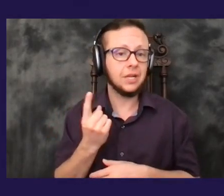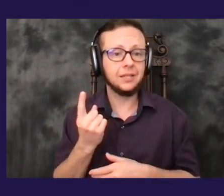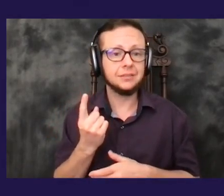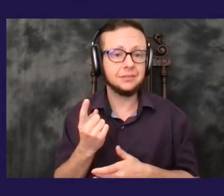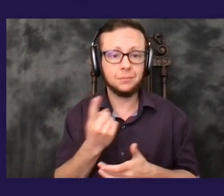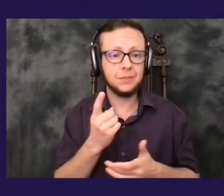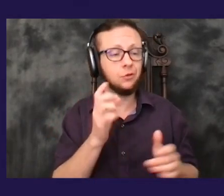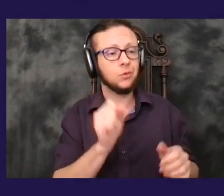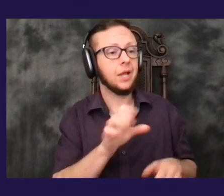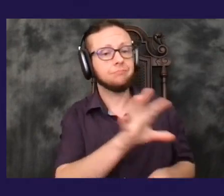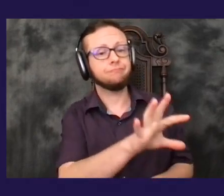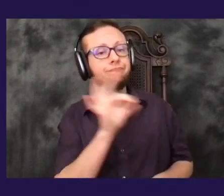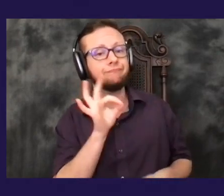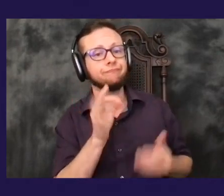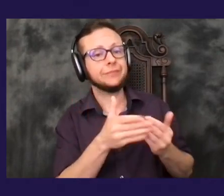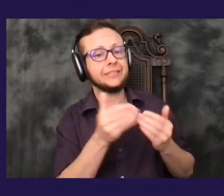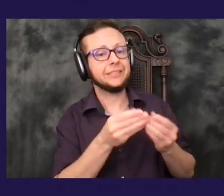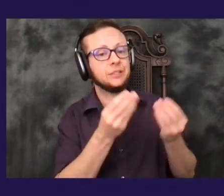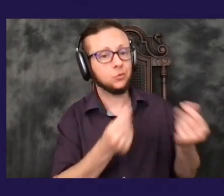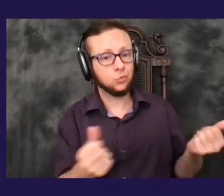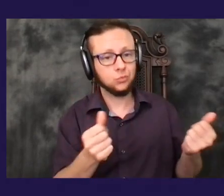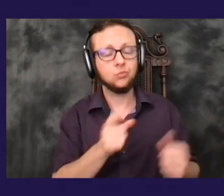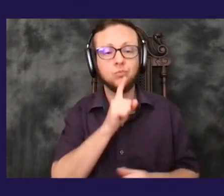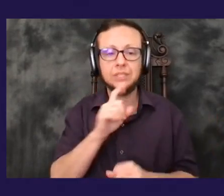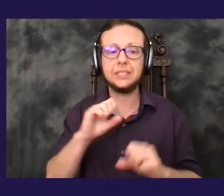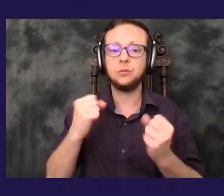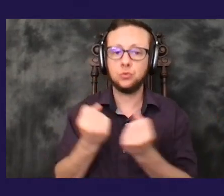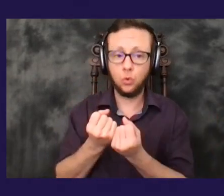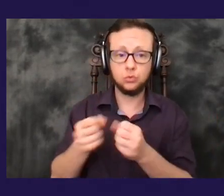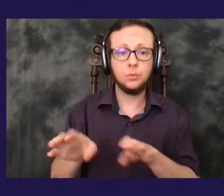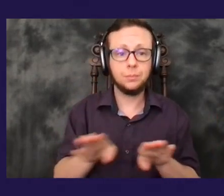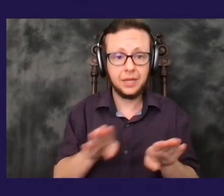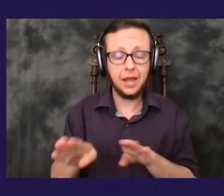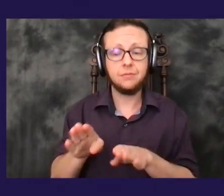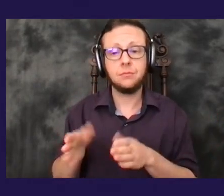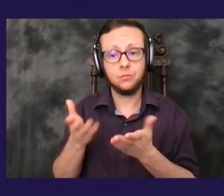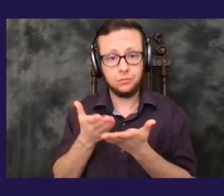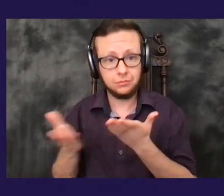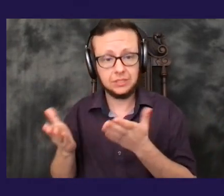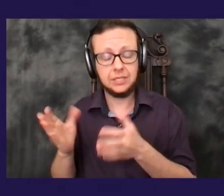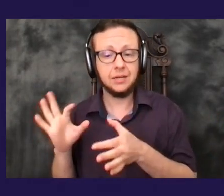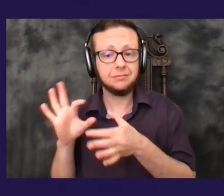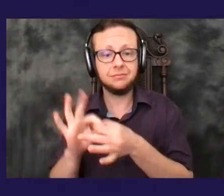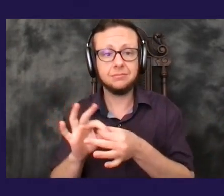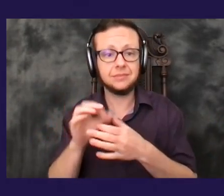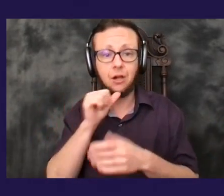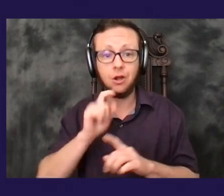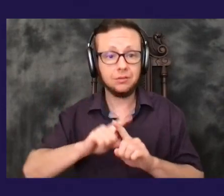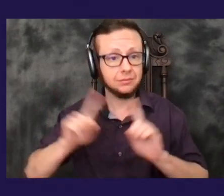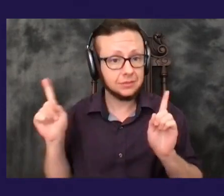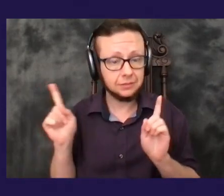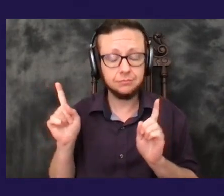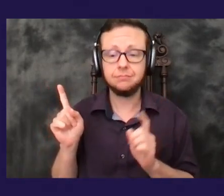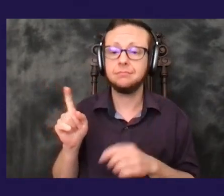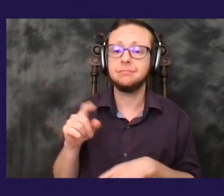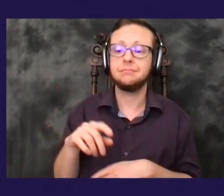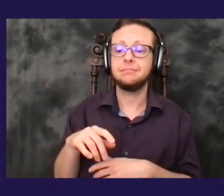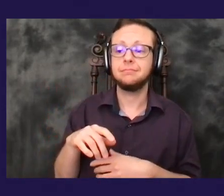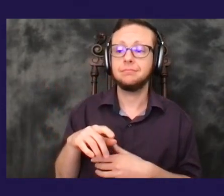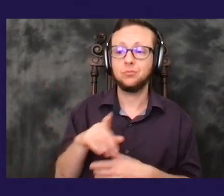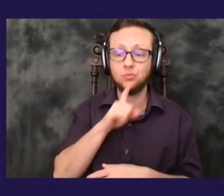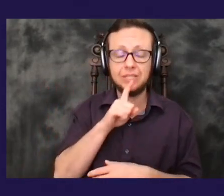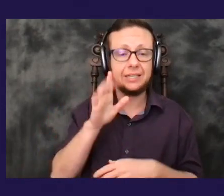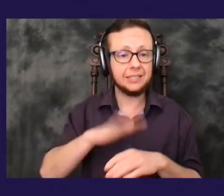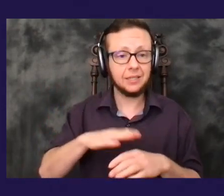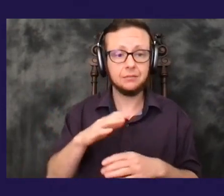machine. It is in fact a social behavioral phenomenon that is not different in kind, in complexity, from other